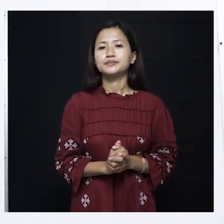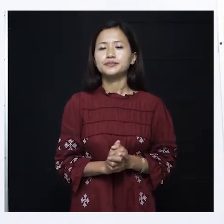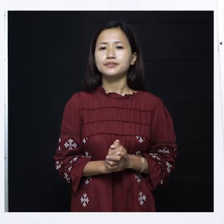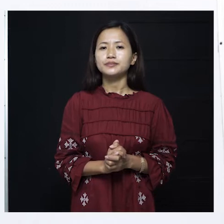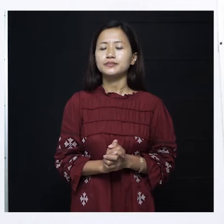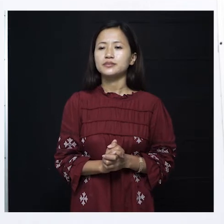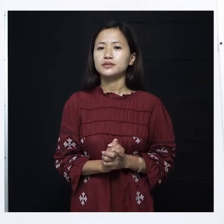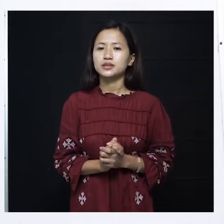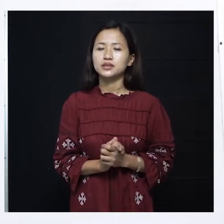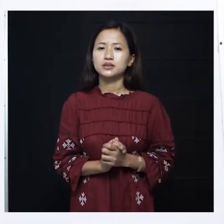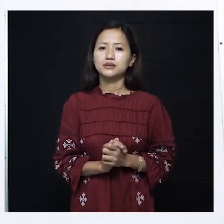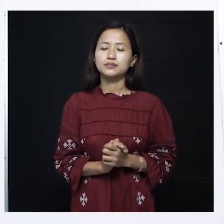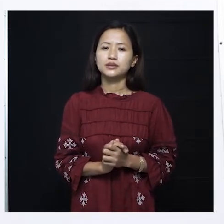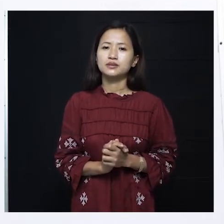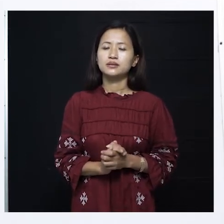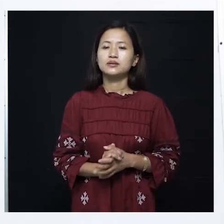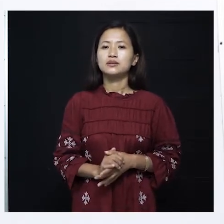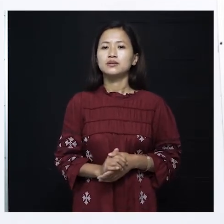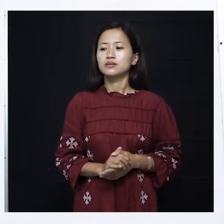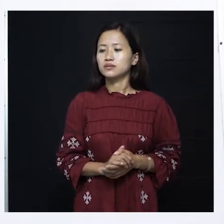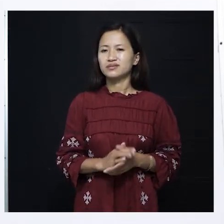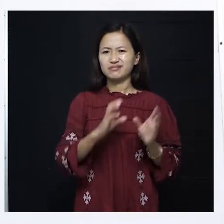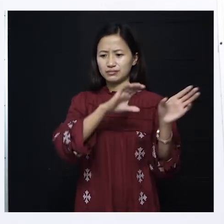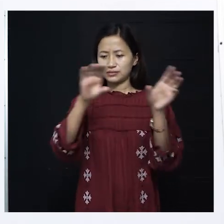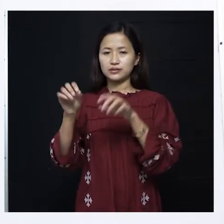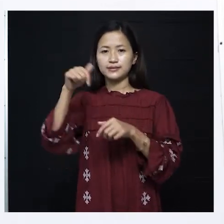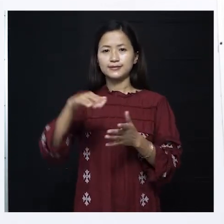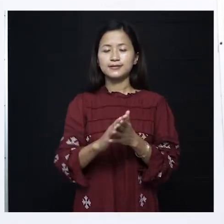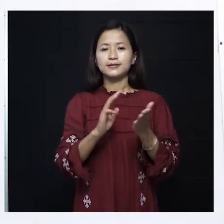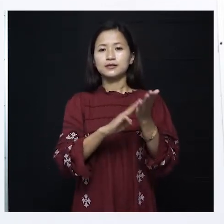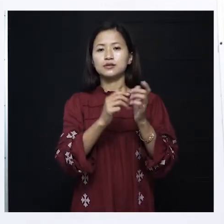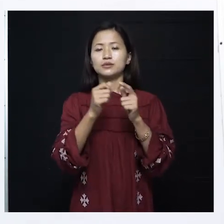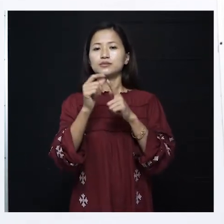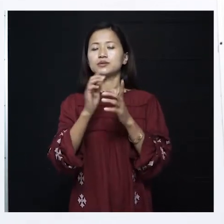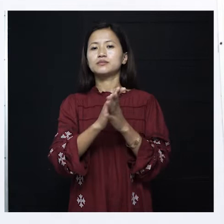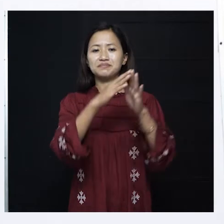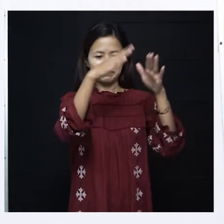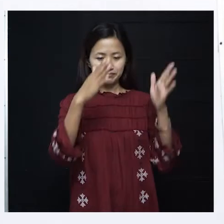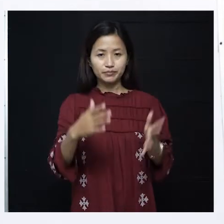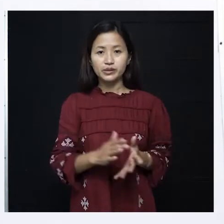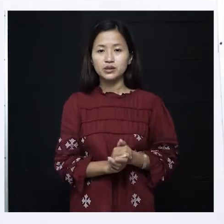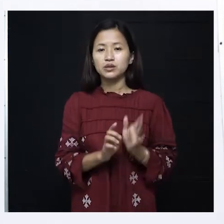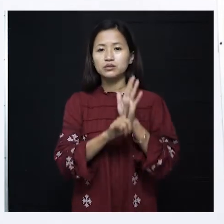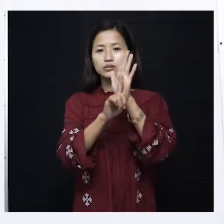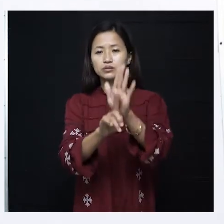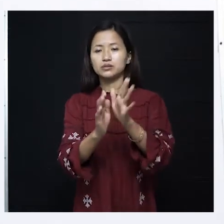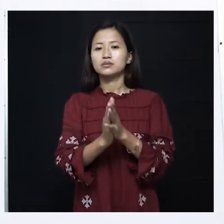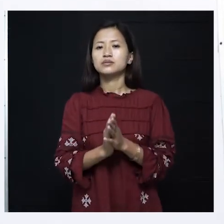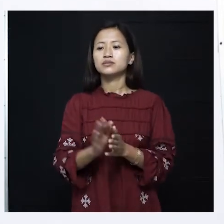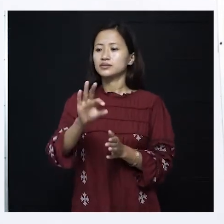is called as the thematic map. And regarding this map, okay, this map, it will be